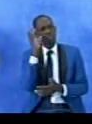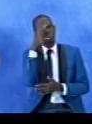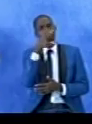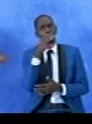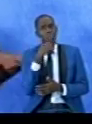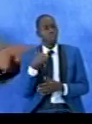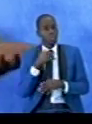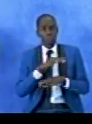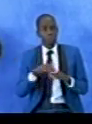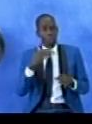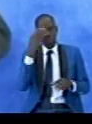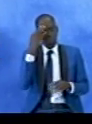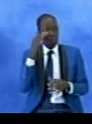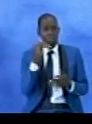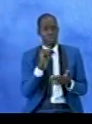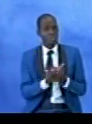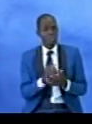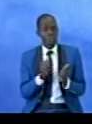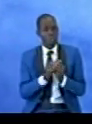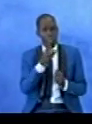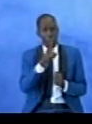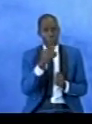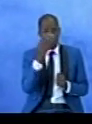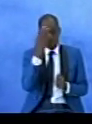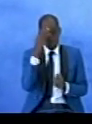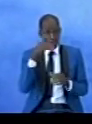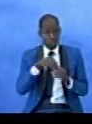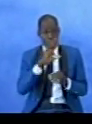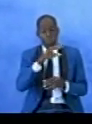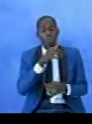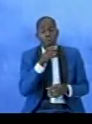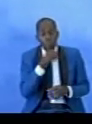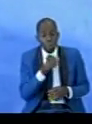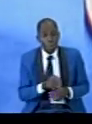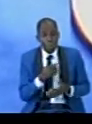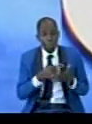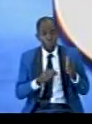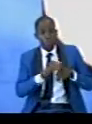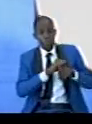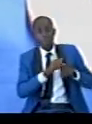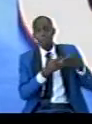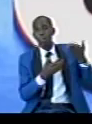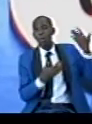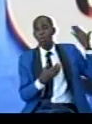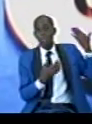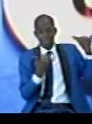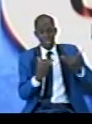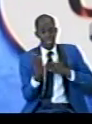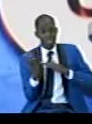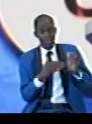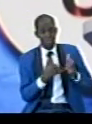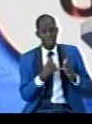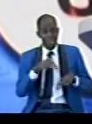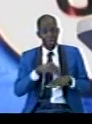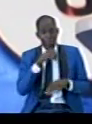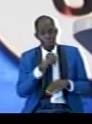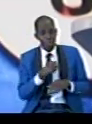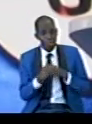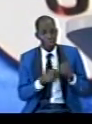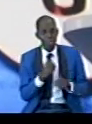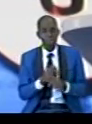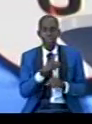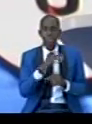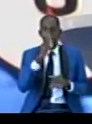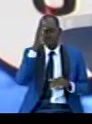your old age, you'll be into something like this. And you, Daddy, you say, children, you know, Jesus is the only